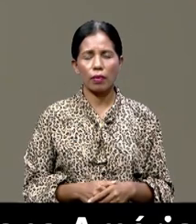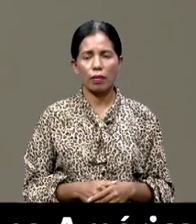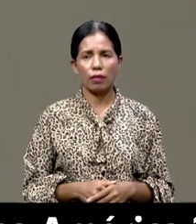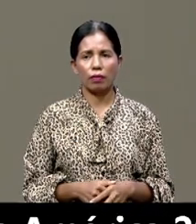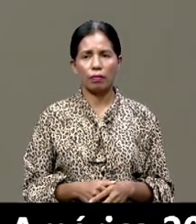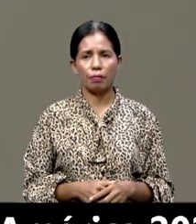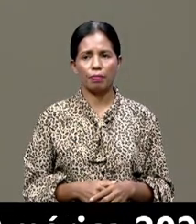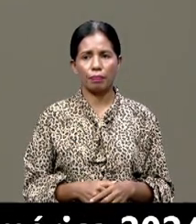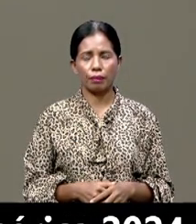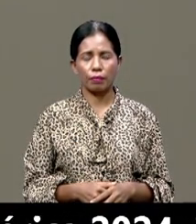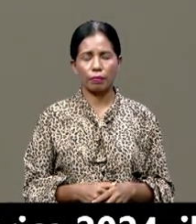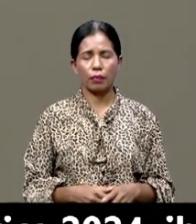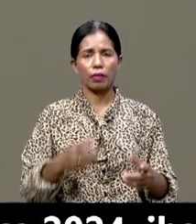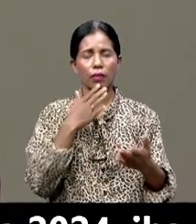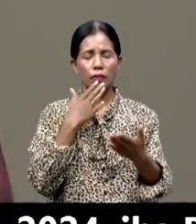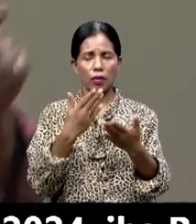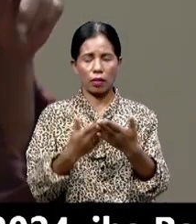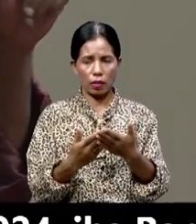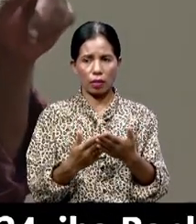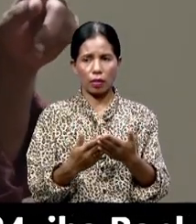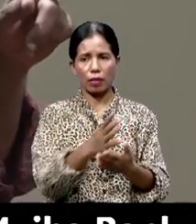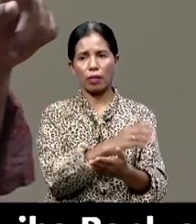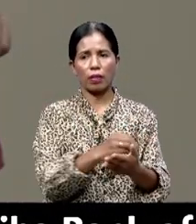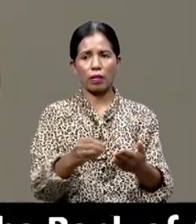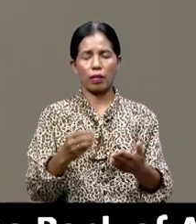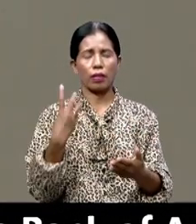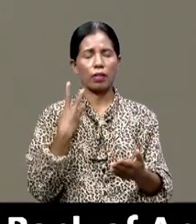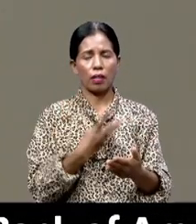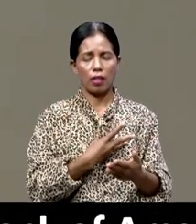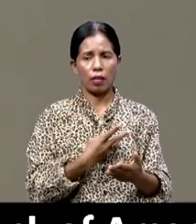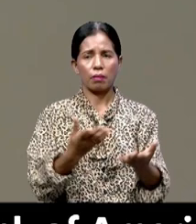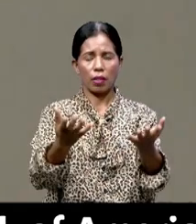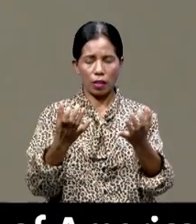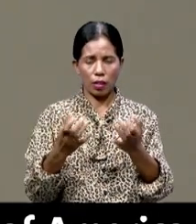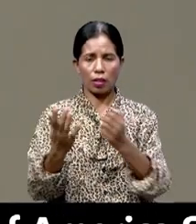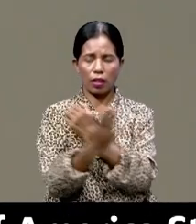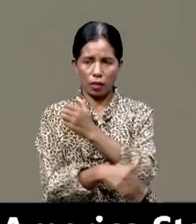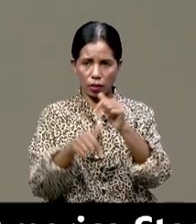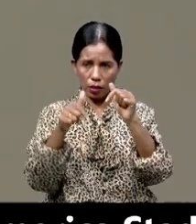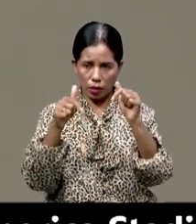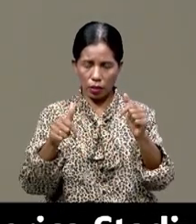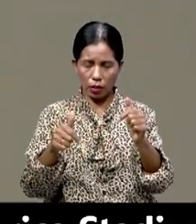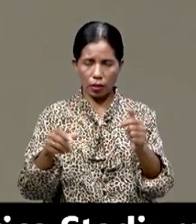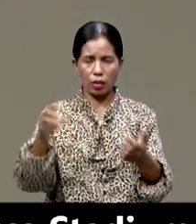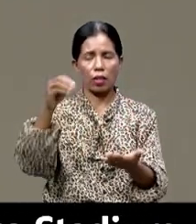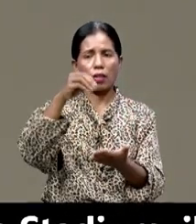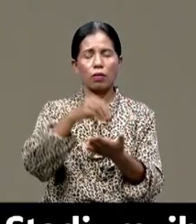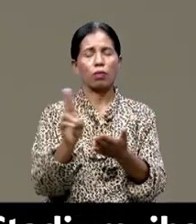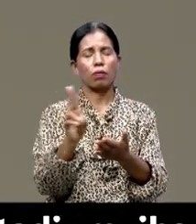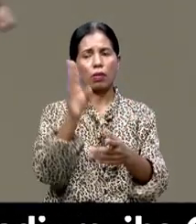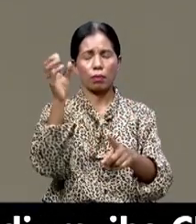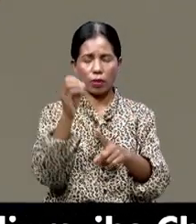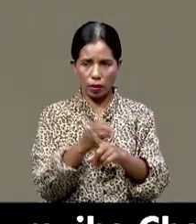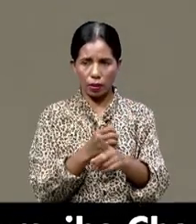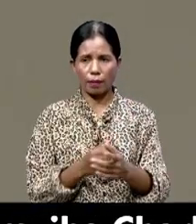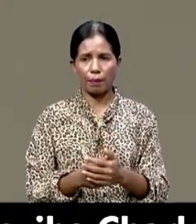basis for this. If we want this country to progress, we are